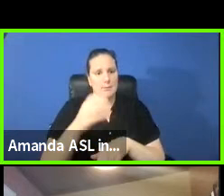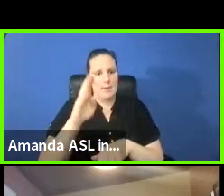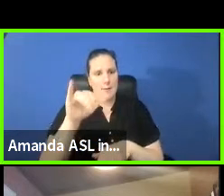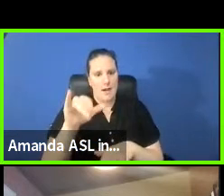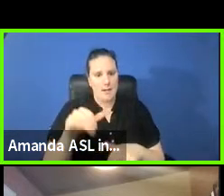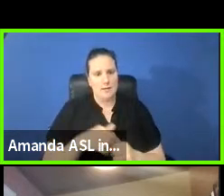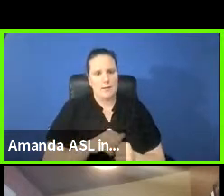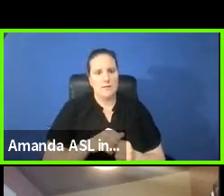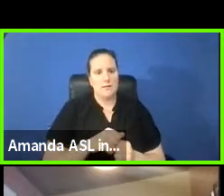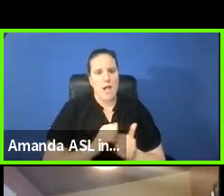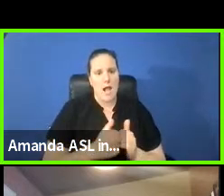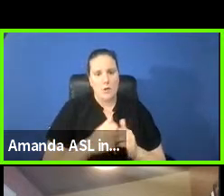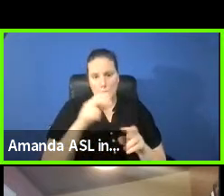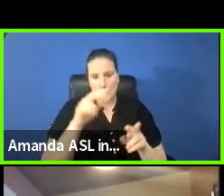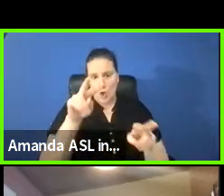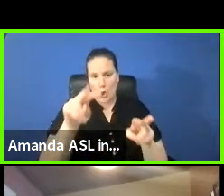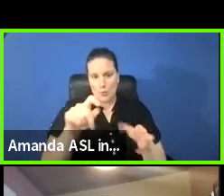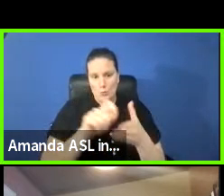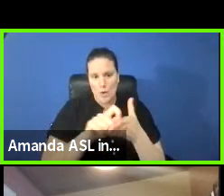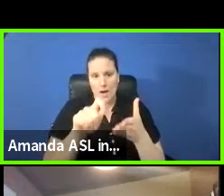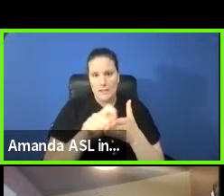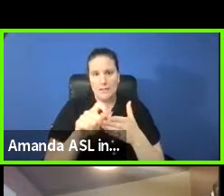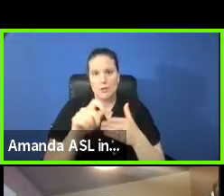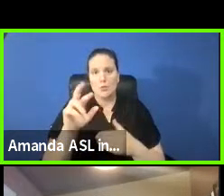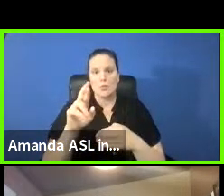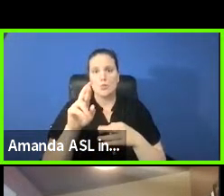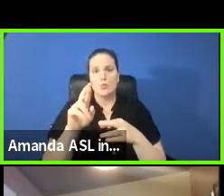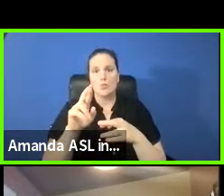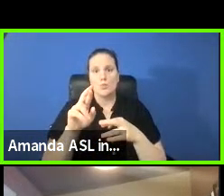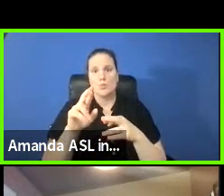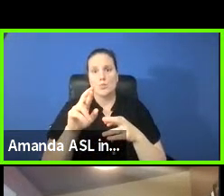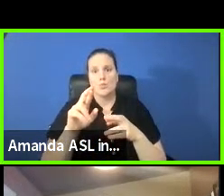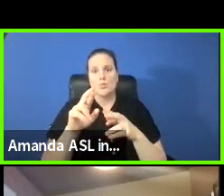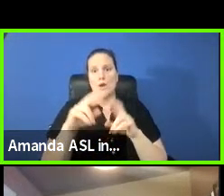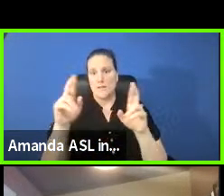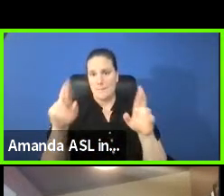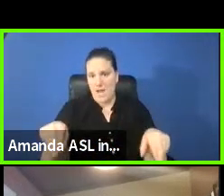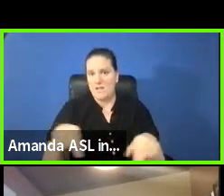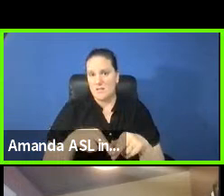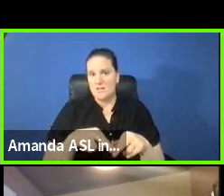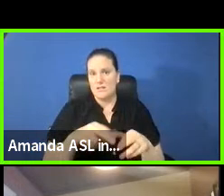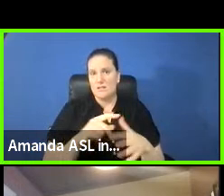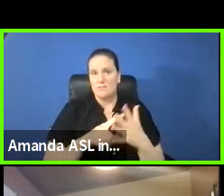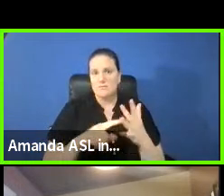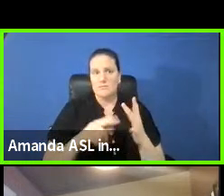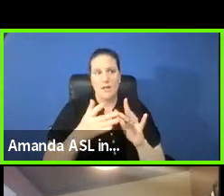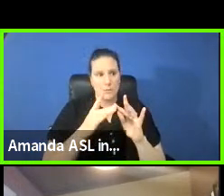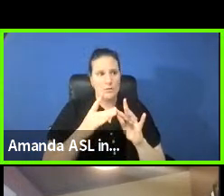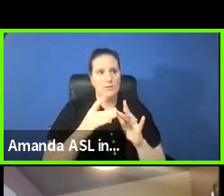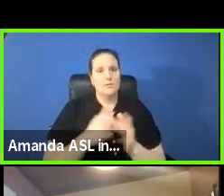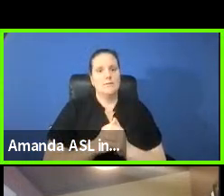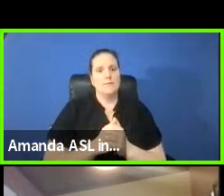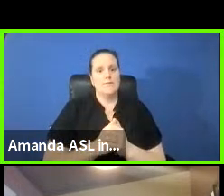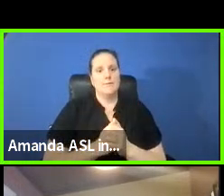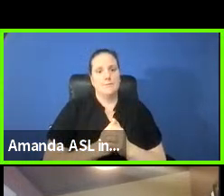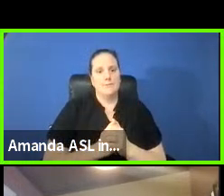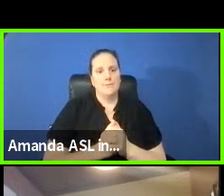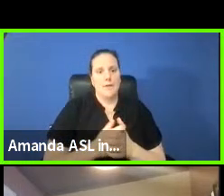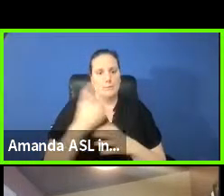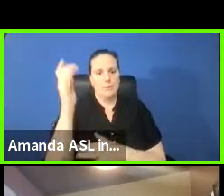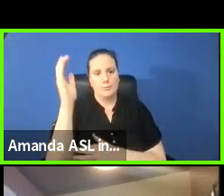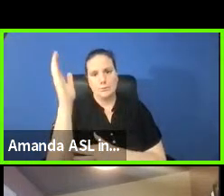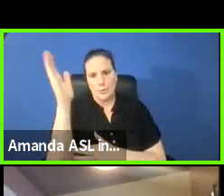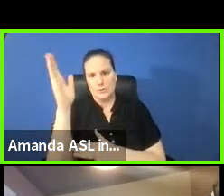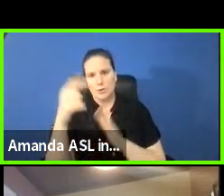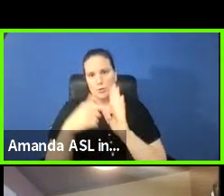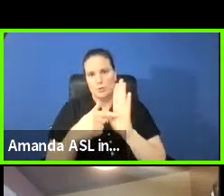How do you look at writing a resume? Just all those other skills and how to network, and also put on a presentation as well